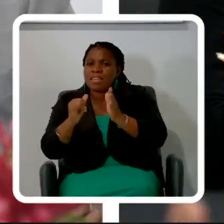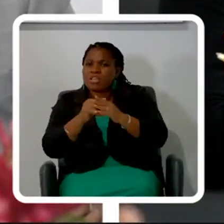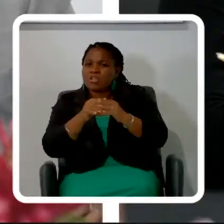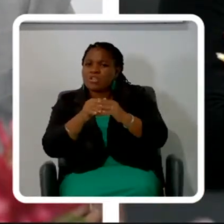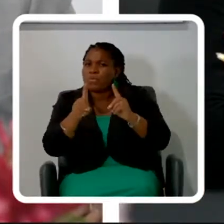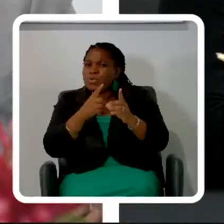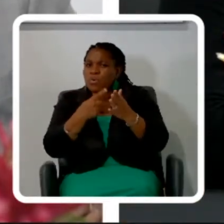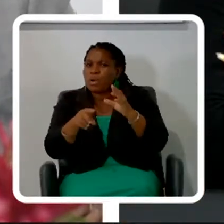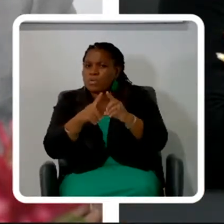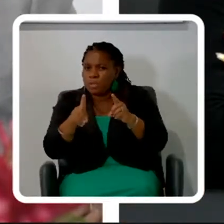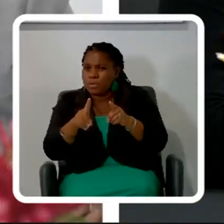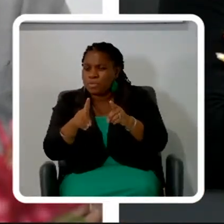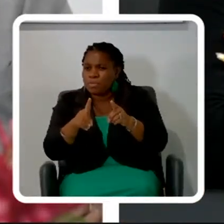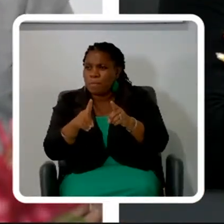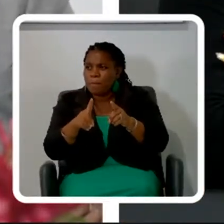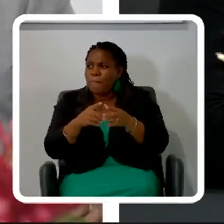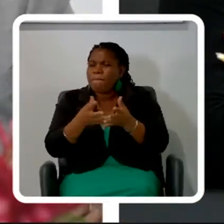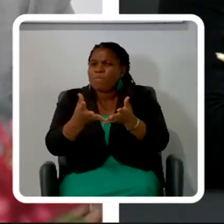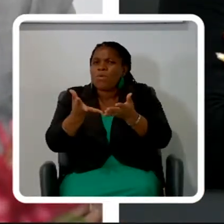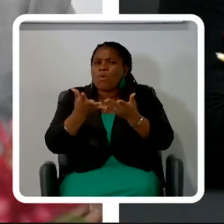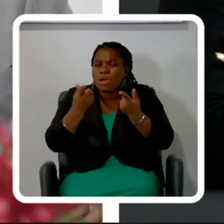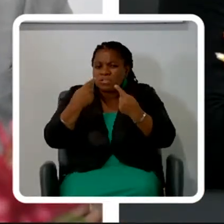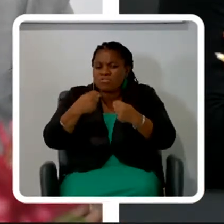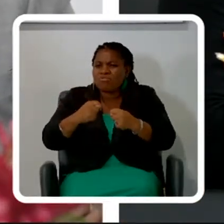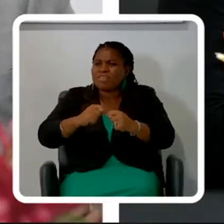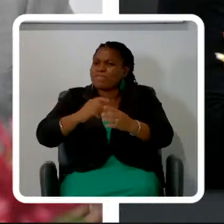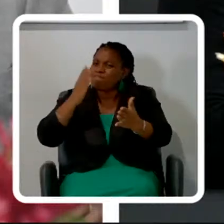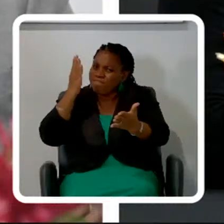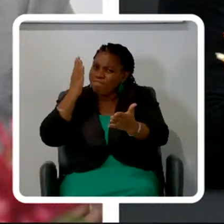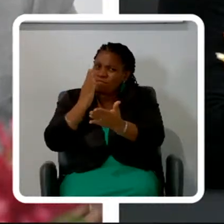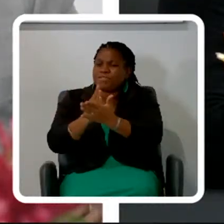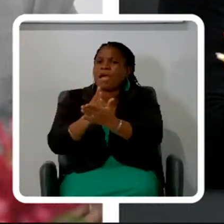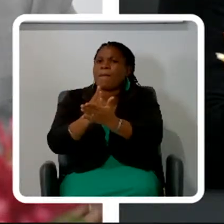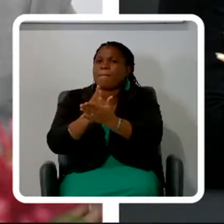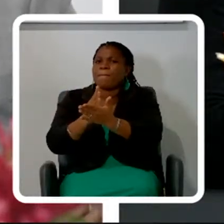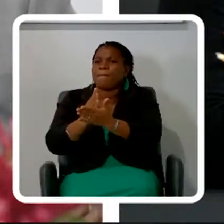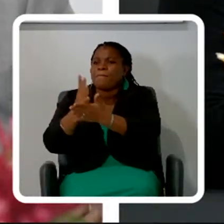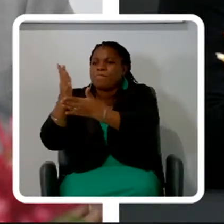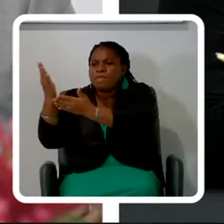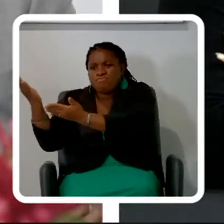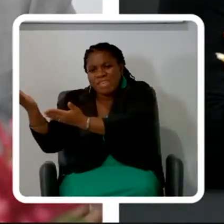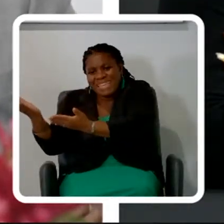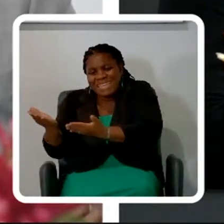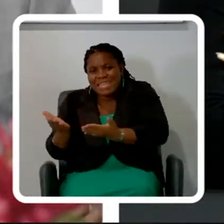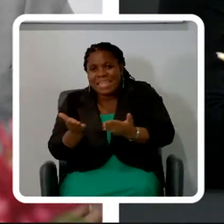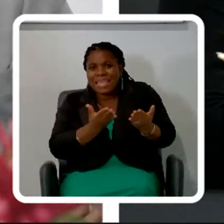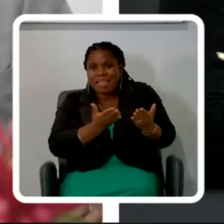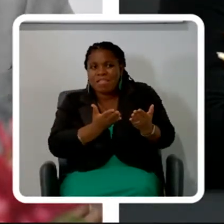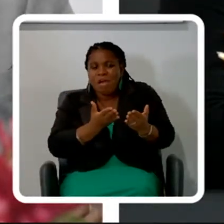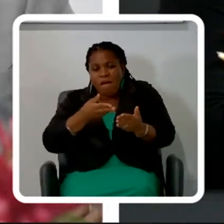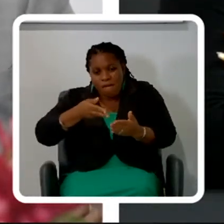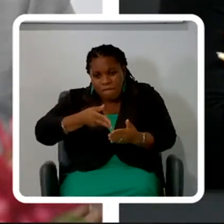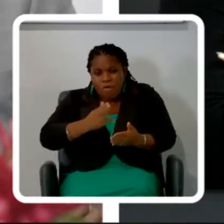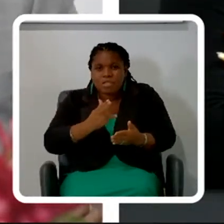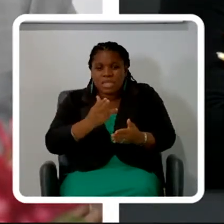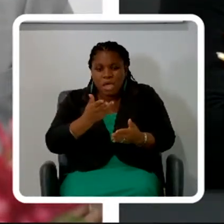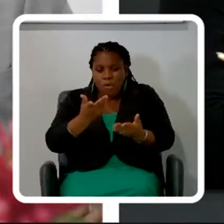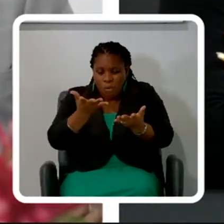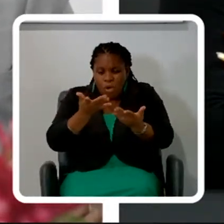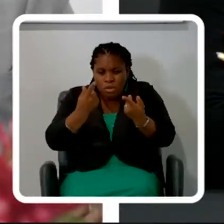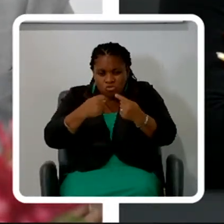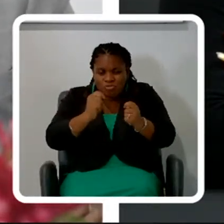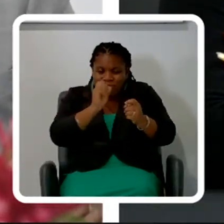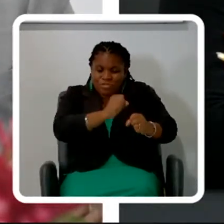to stop the transshipment of guns across our region, to strengthen law enforcement as well. That is why we